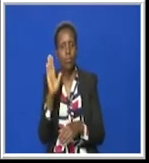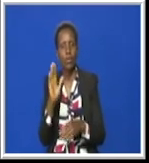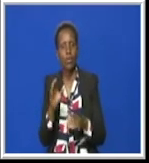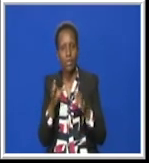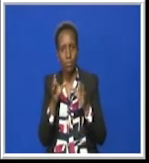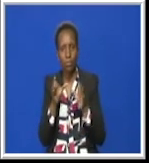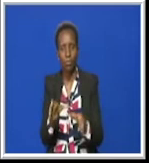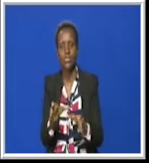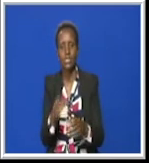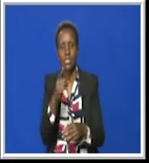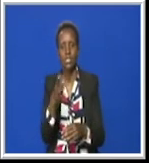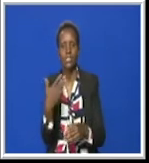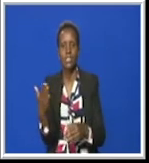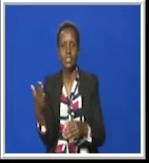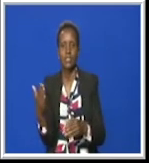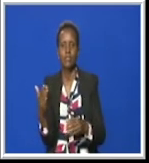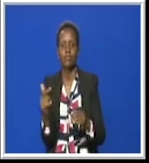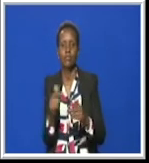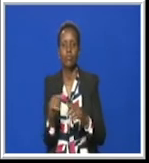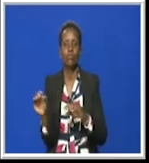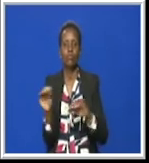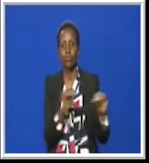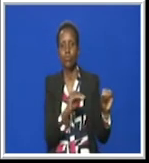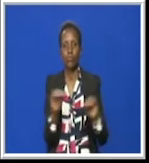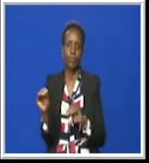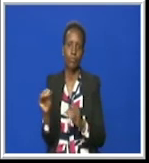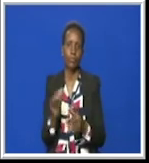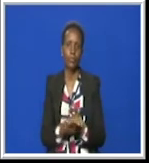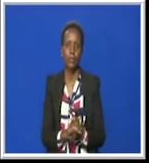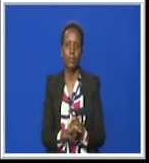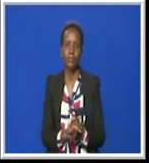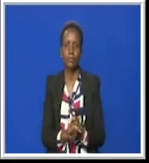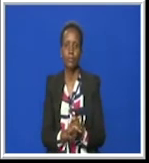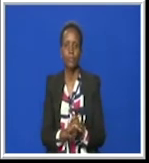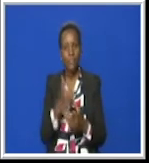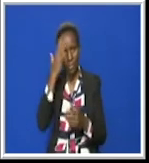pushes these substances across the semipermeable membrane. That is why